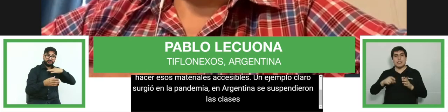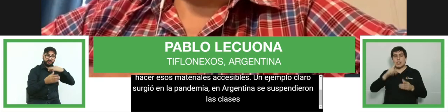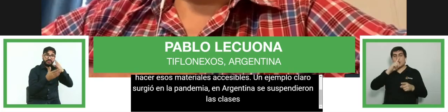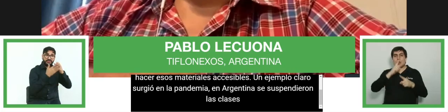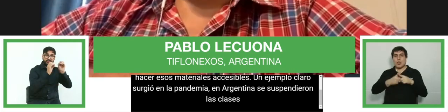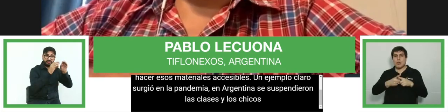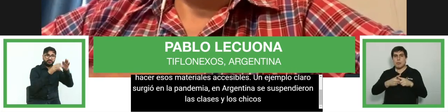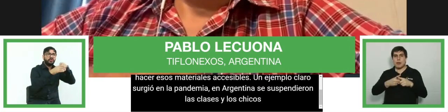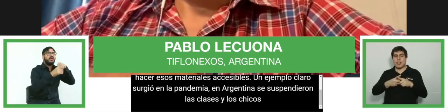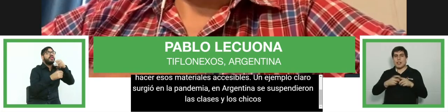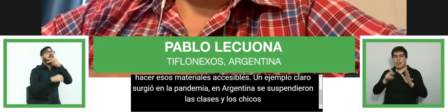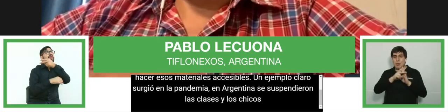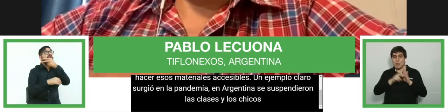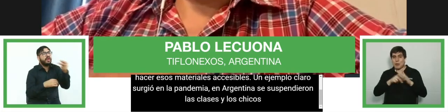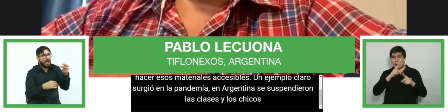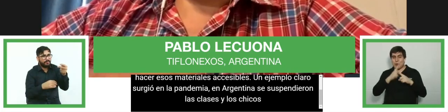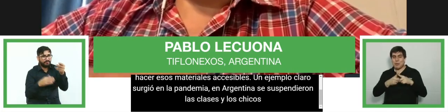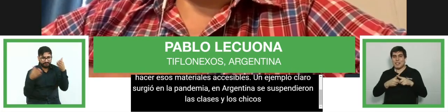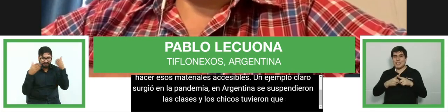where